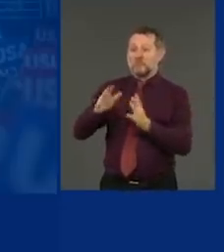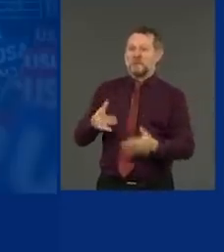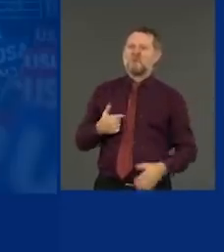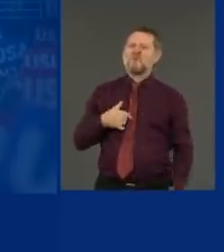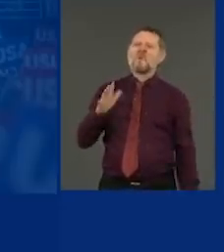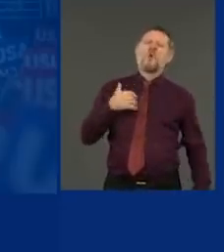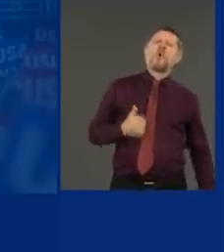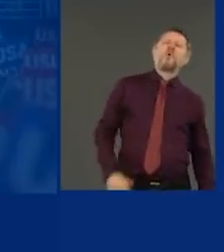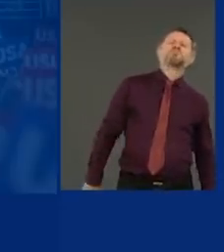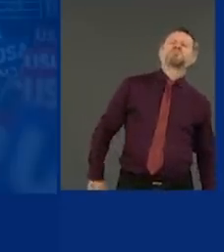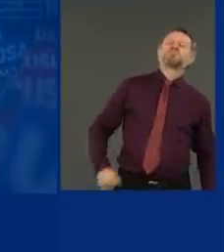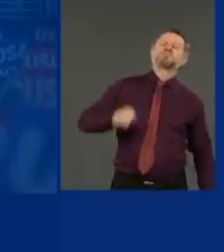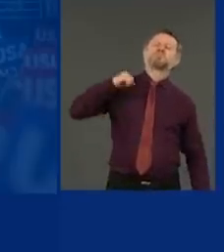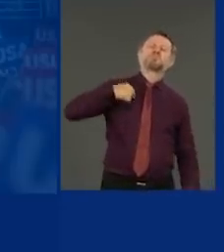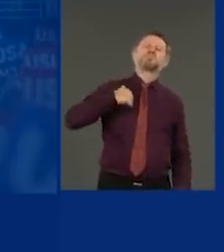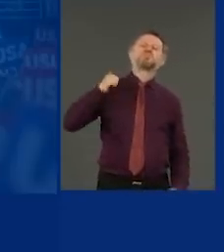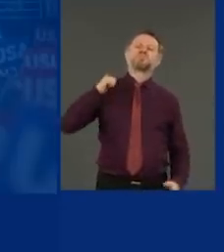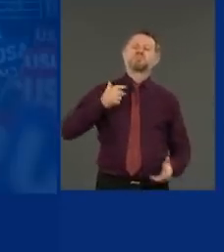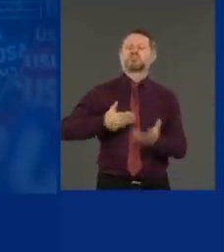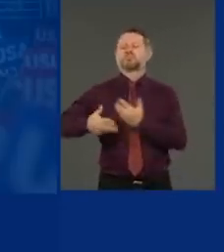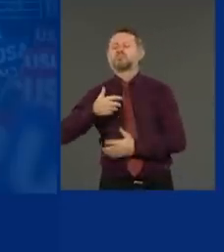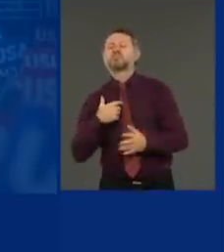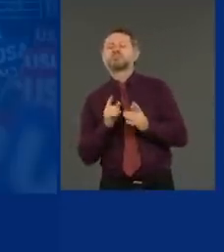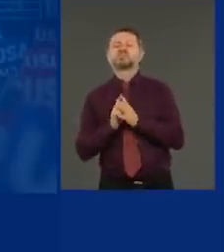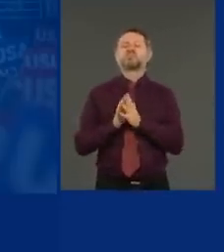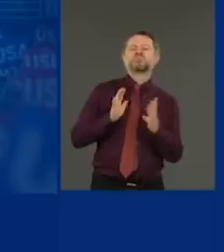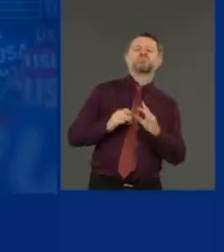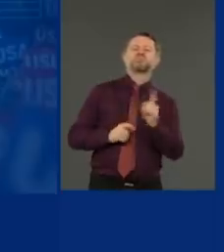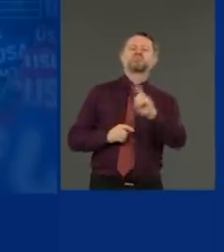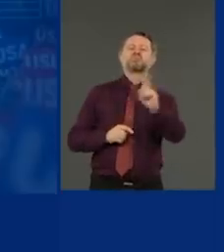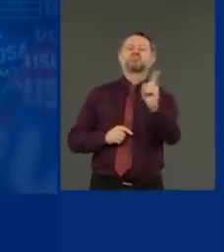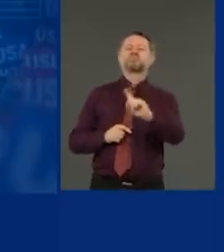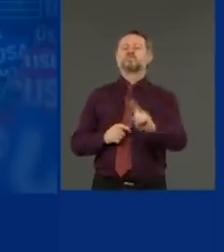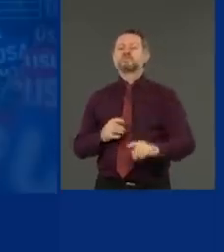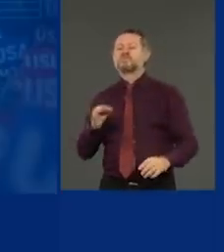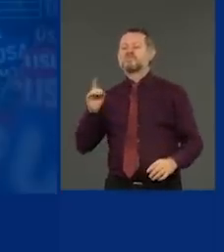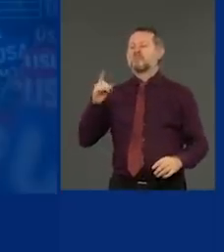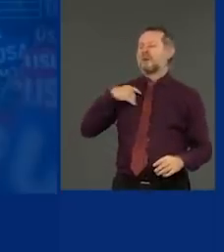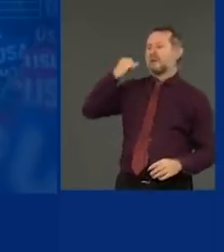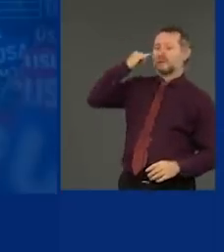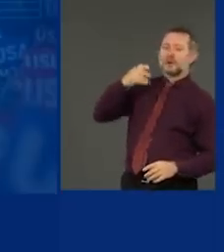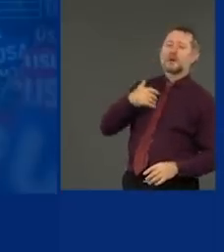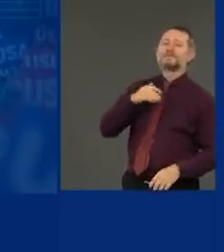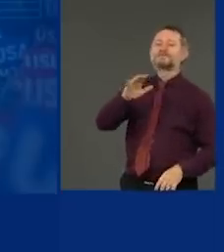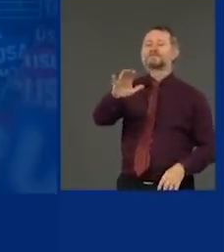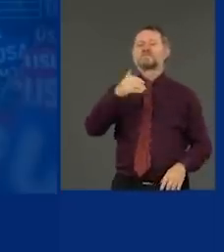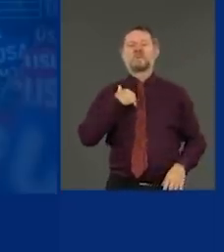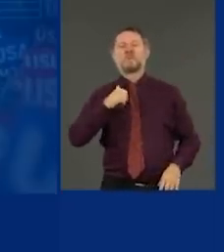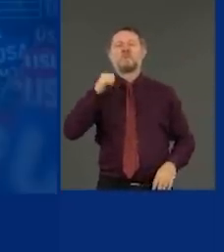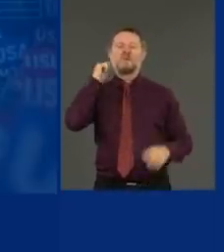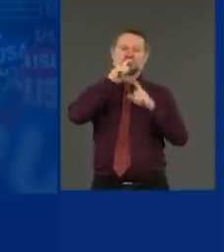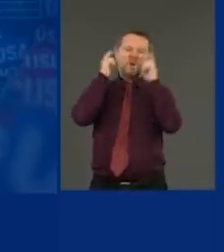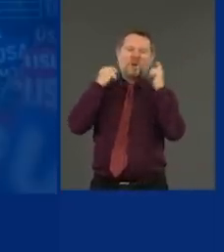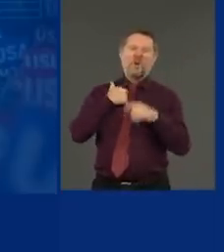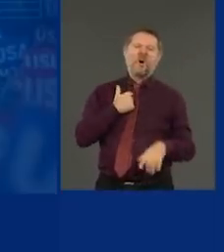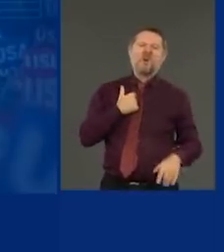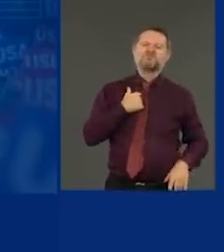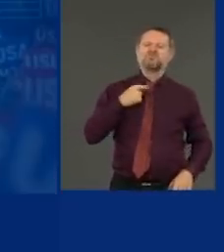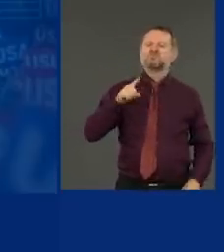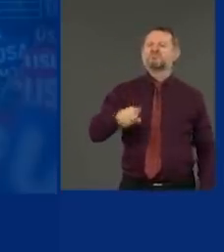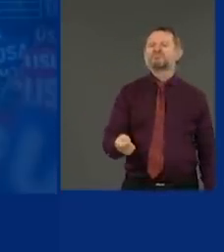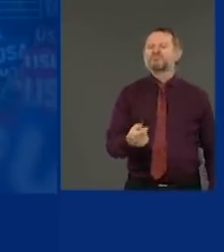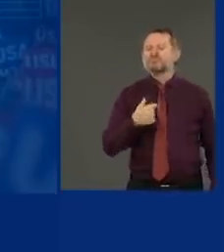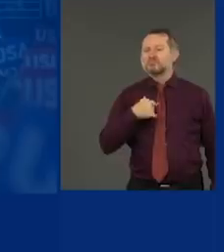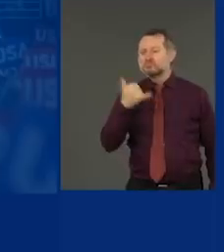the social distancing. It's a democratic idea. I'm not doing masks. I'm not doing that. If you had a